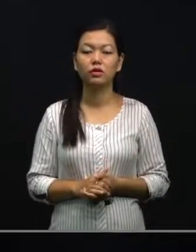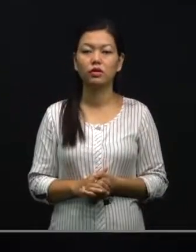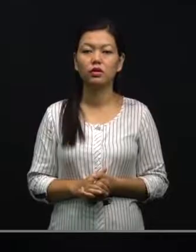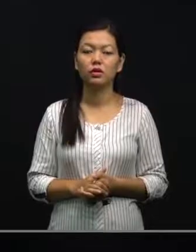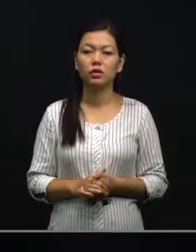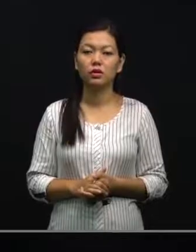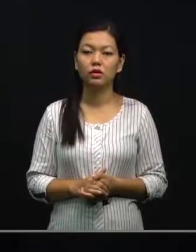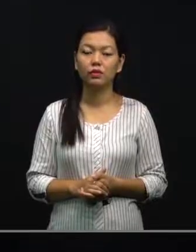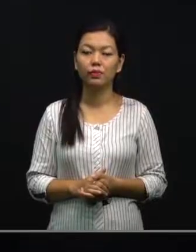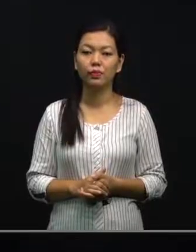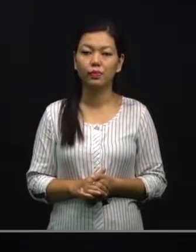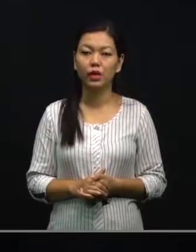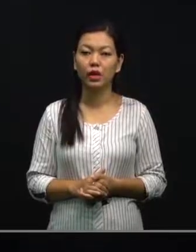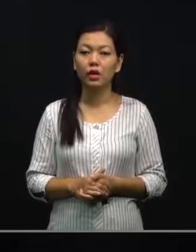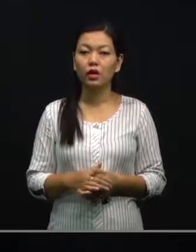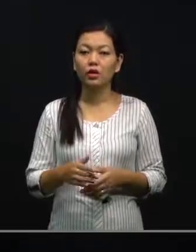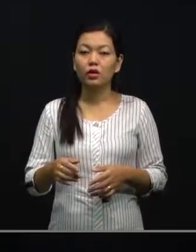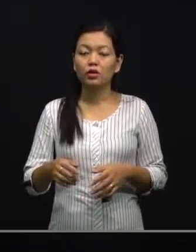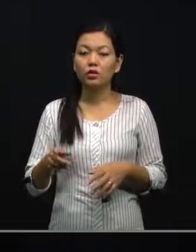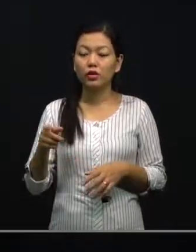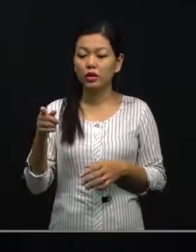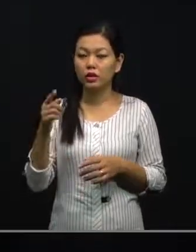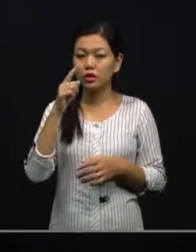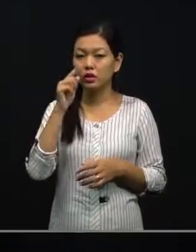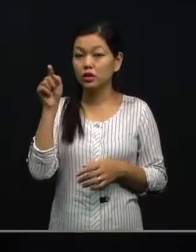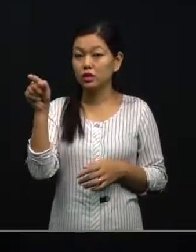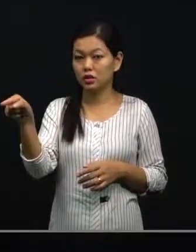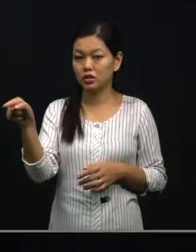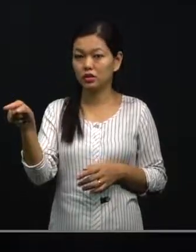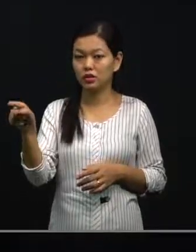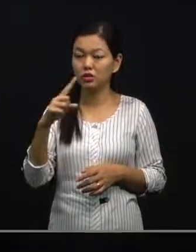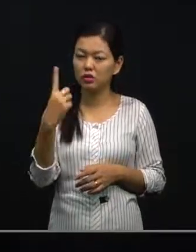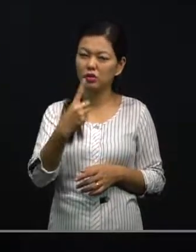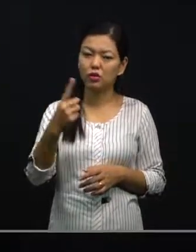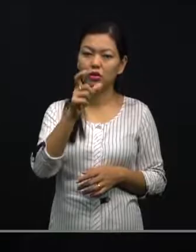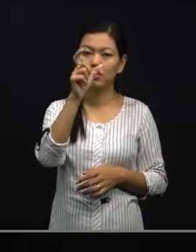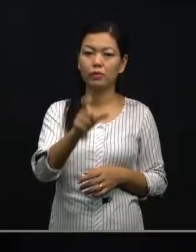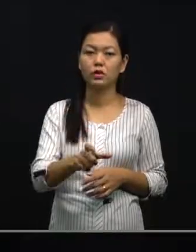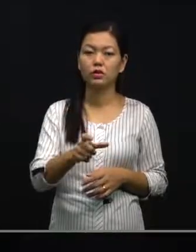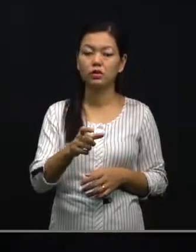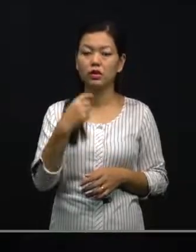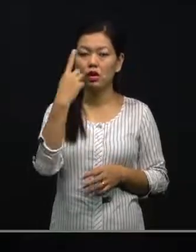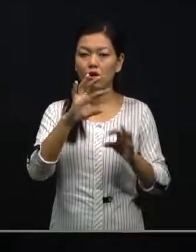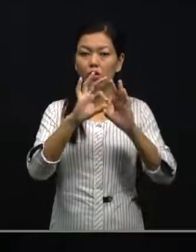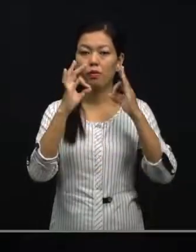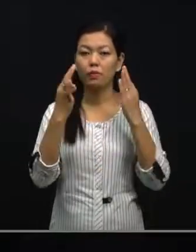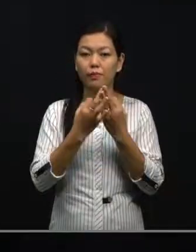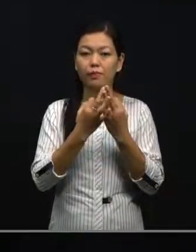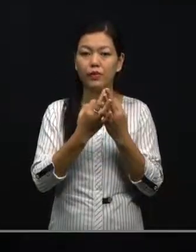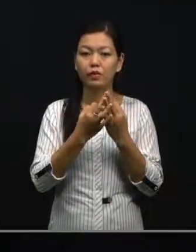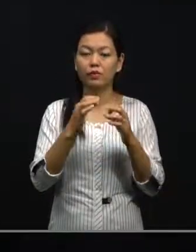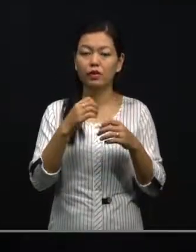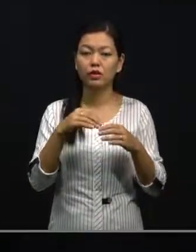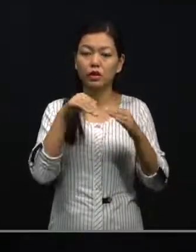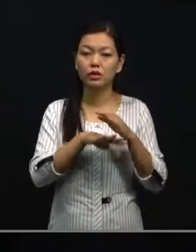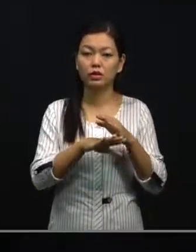element which binds, remember, the conflicting, the contrast. She is the one who binds all those things together through her marriage with